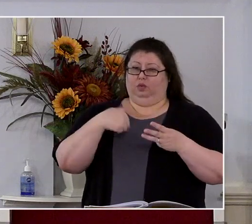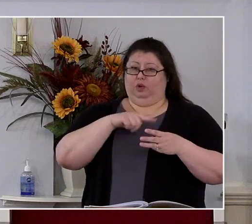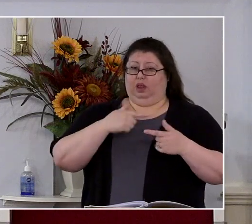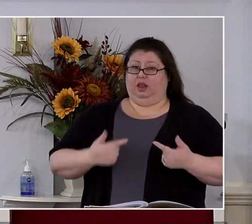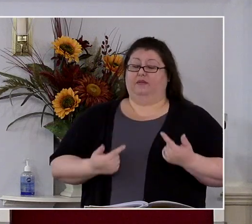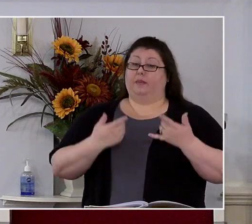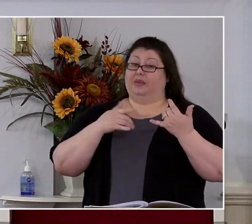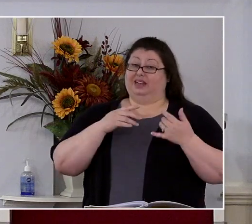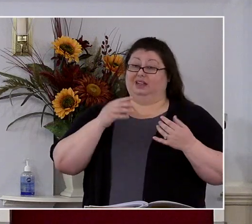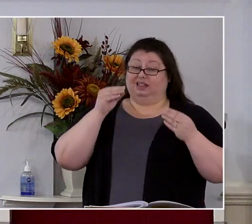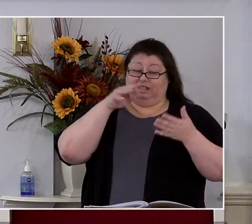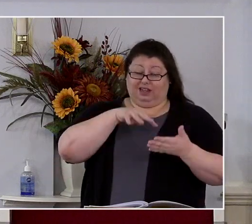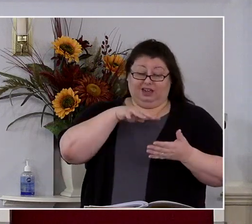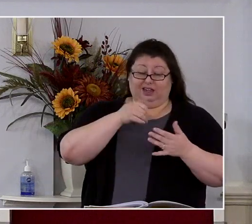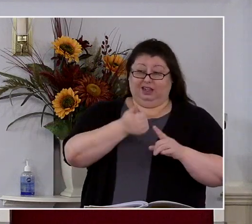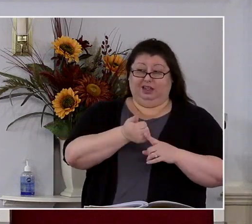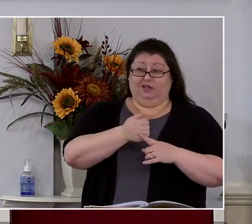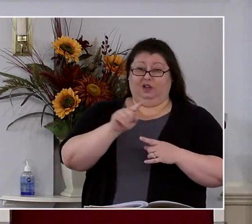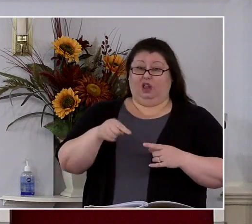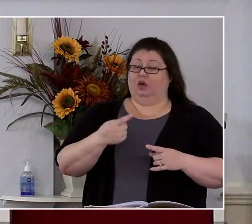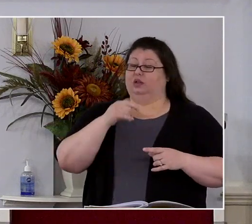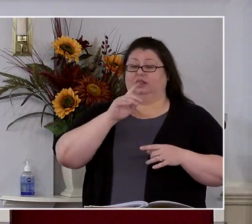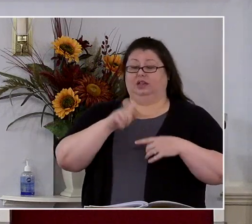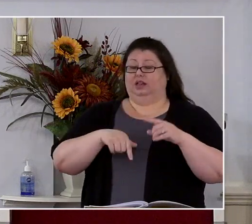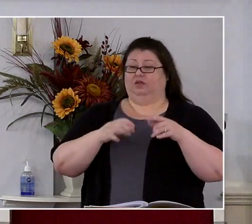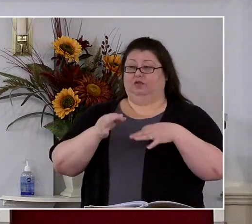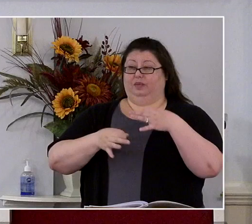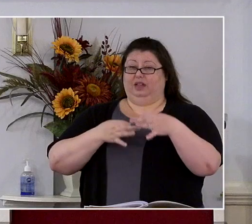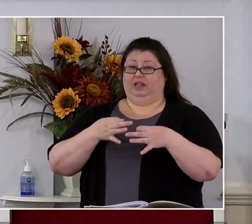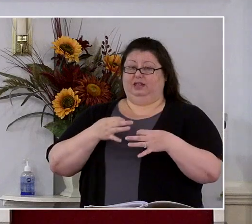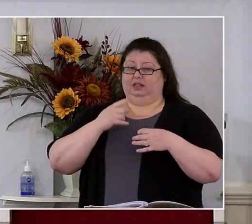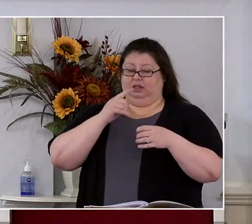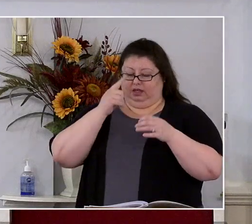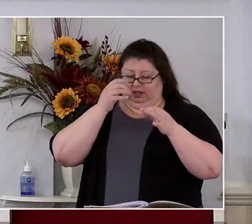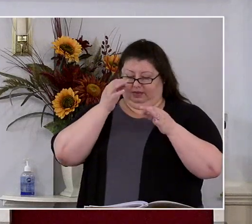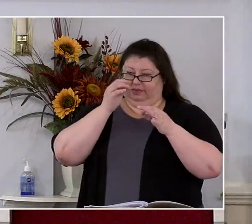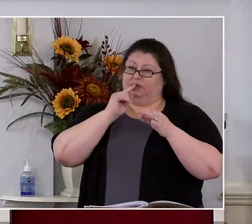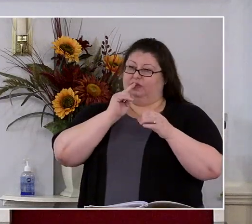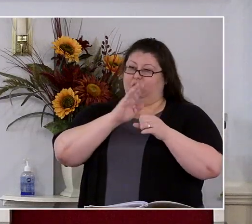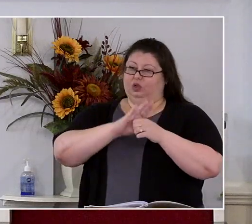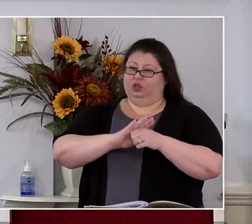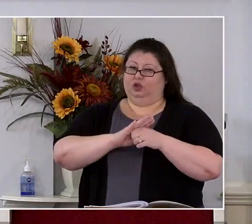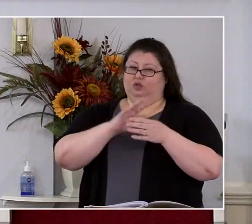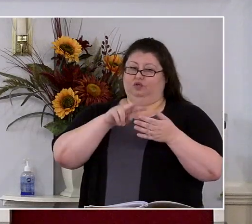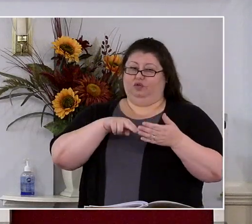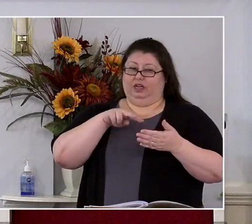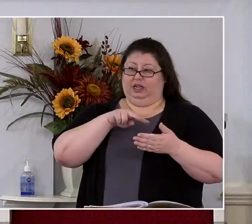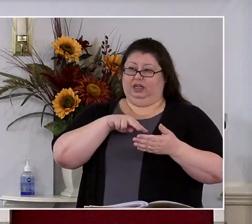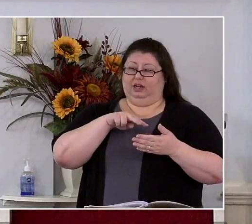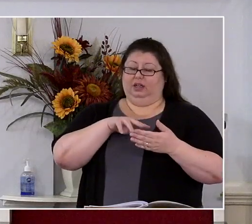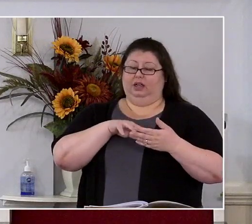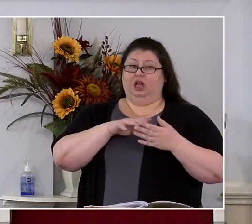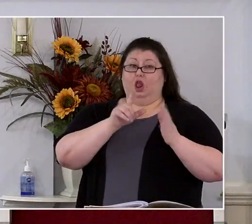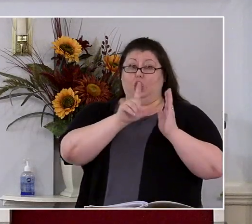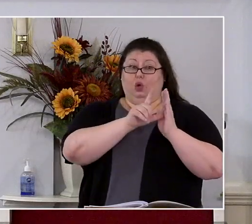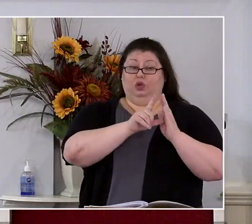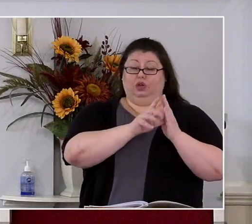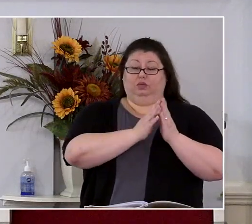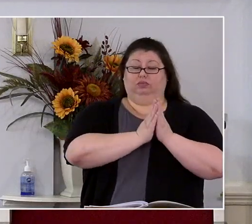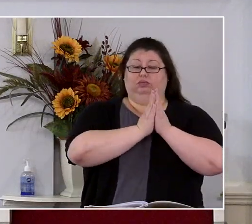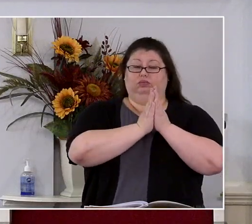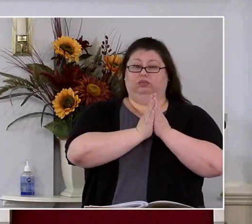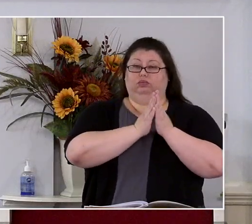But scholarship alone would never replace devotional reading. Luther spent hours a day in prayer and meditation